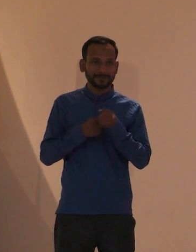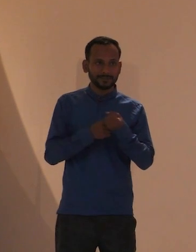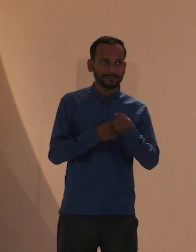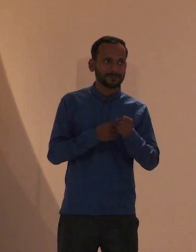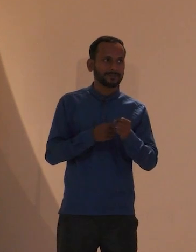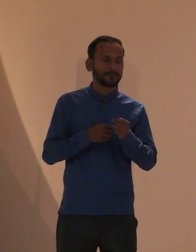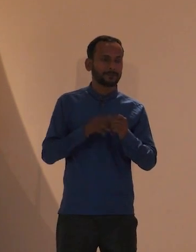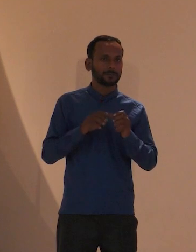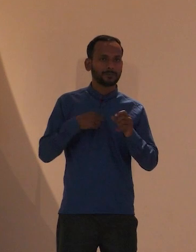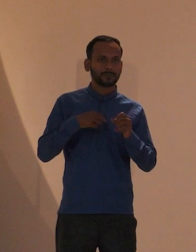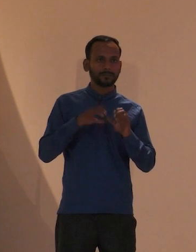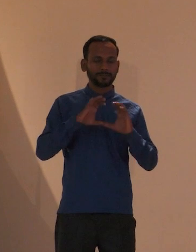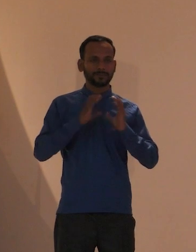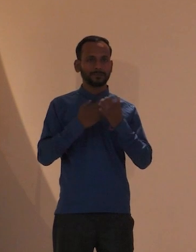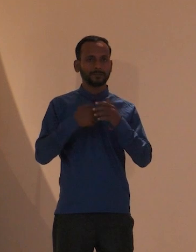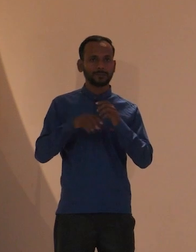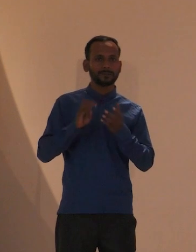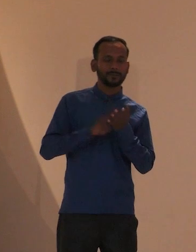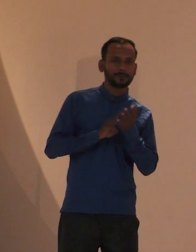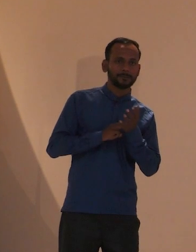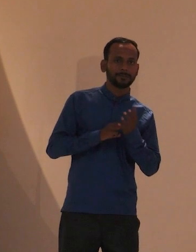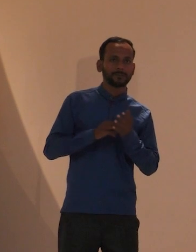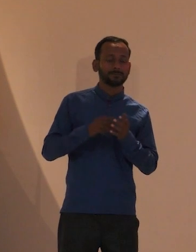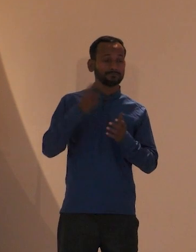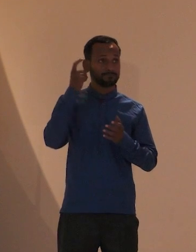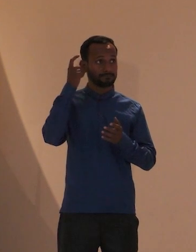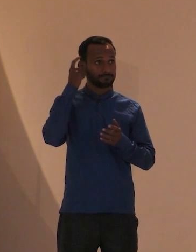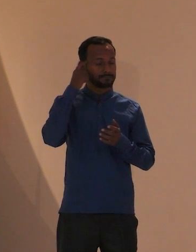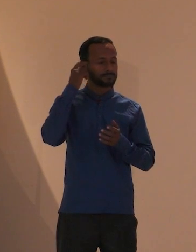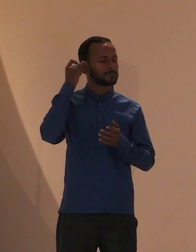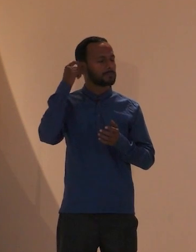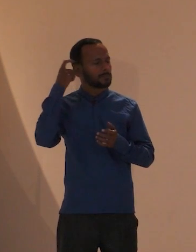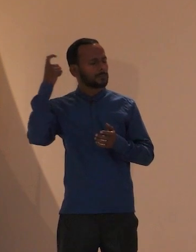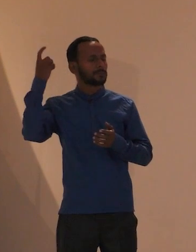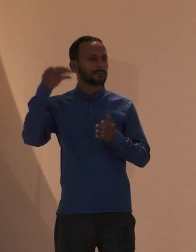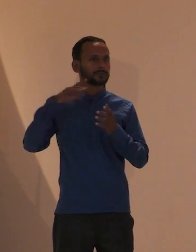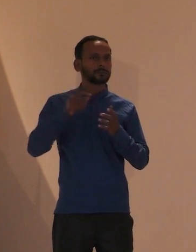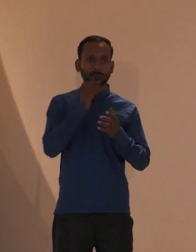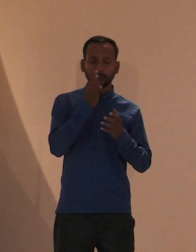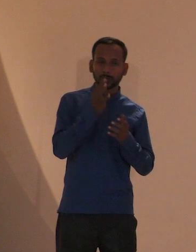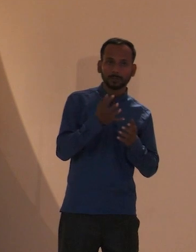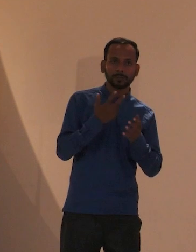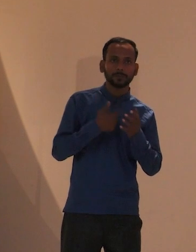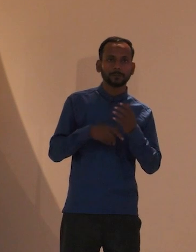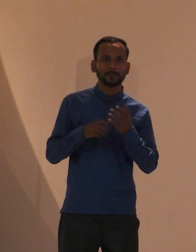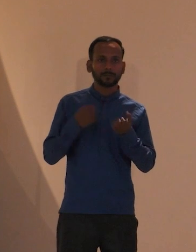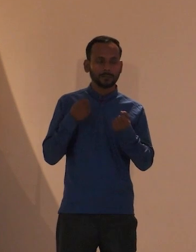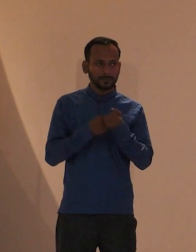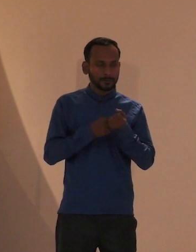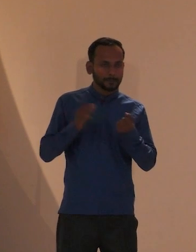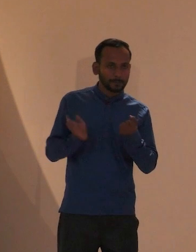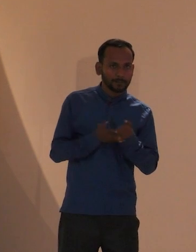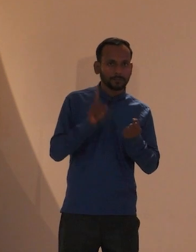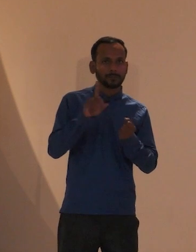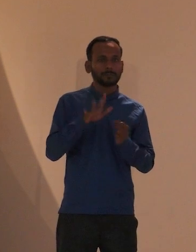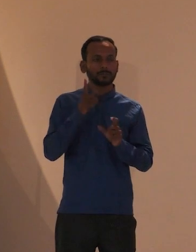committee members and the dreams that they had, and making those dreams a reality, the efforts over the last 15 years